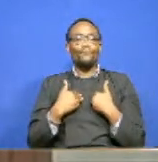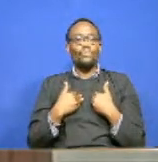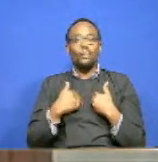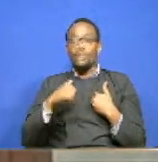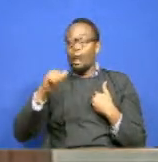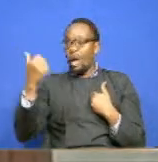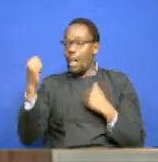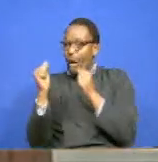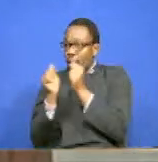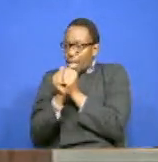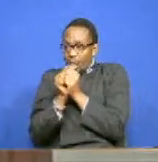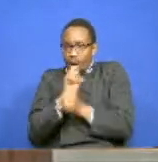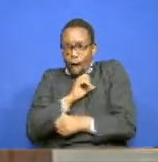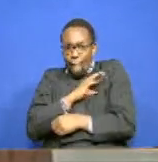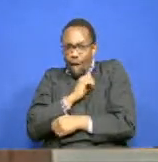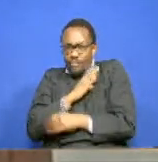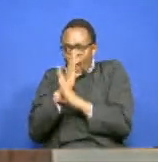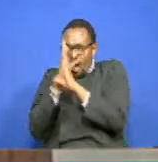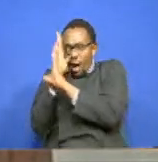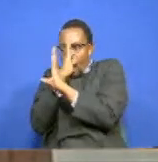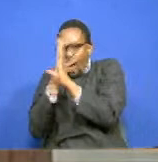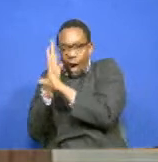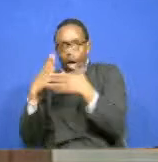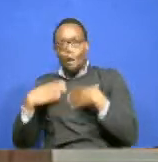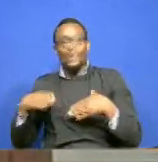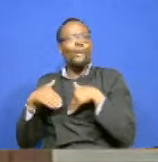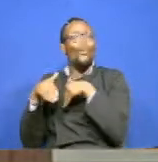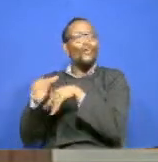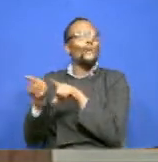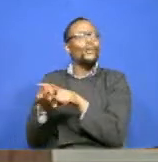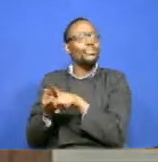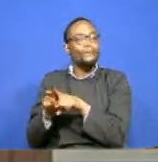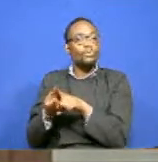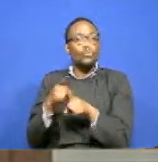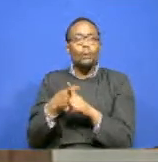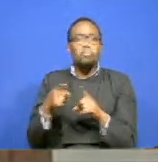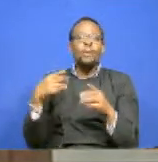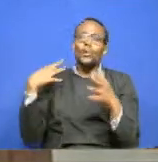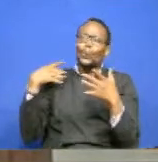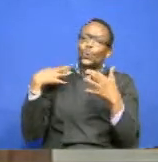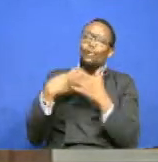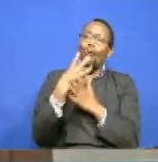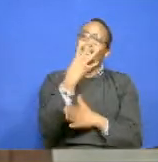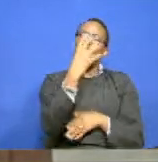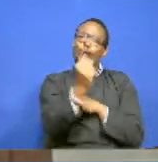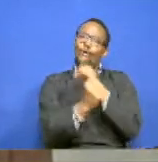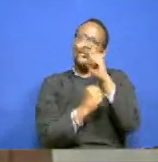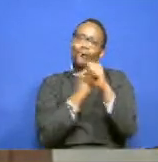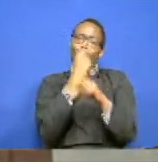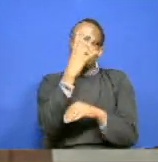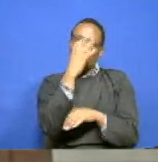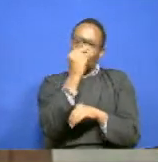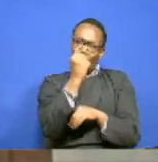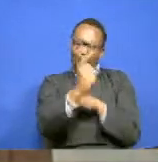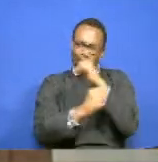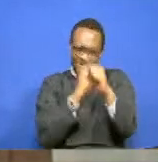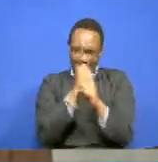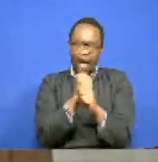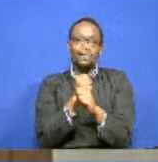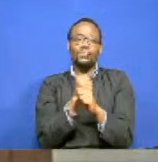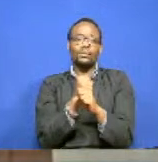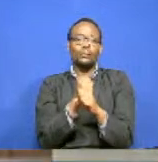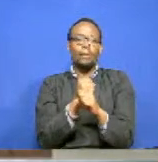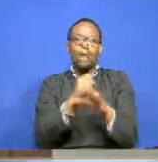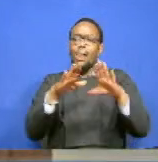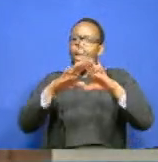then melted and melted the hearts of people. But now, many years, 45 years later, when the land was being